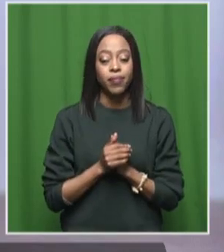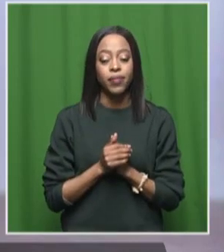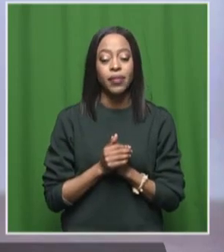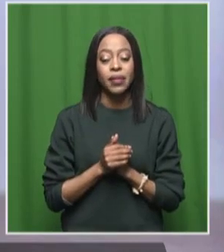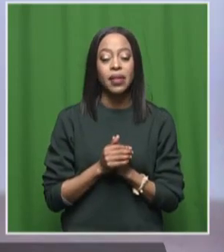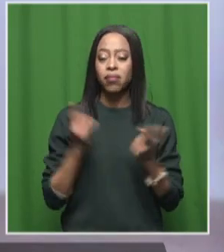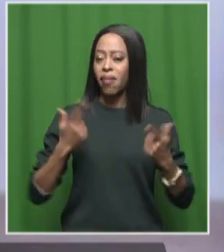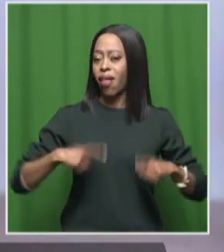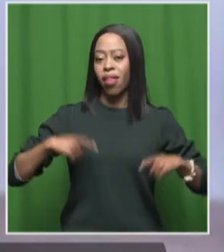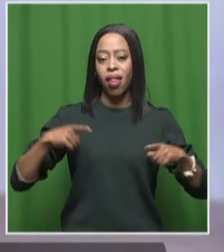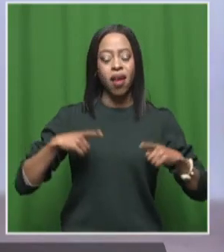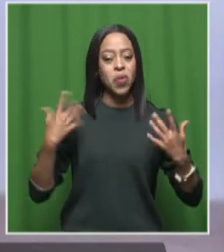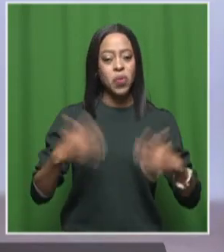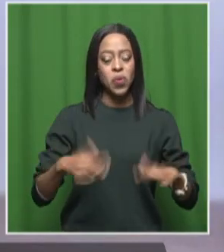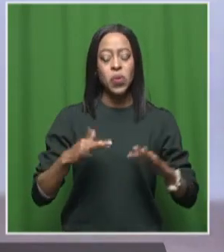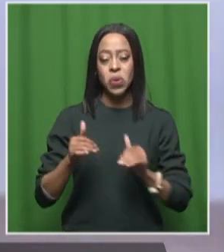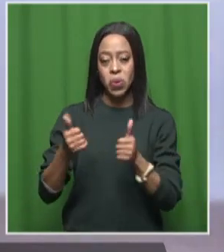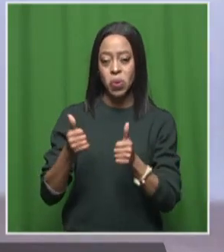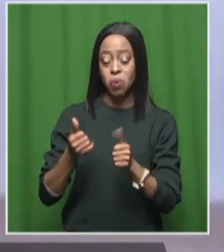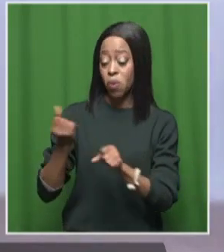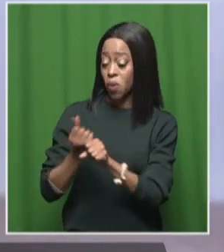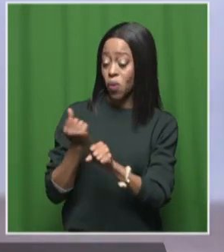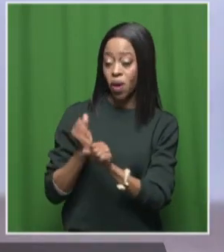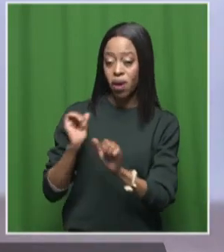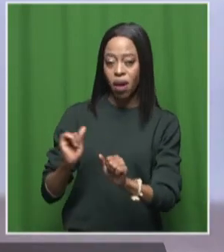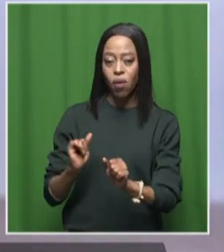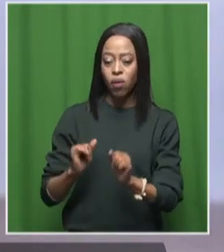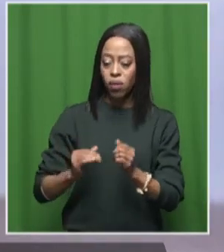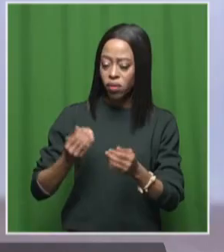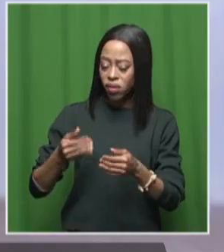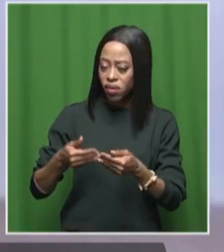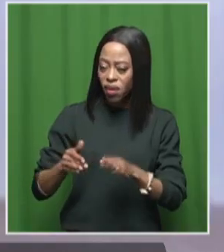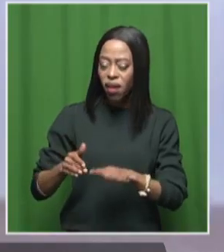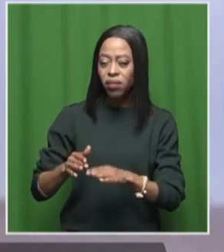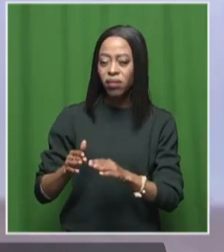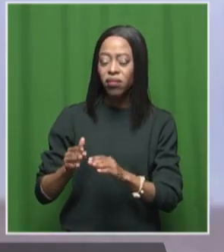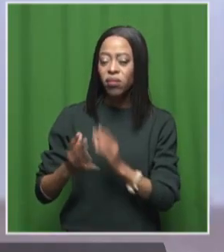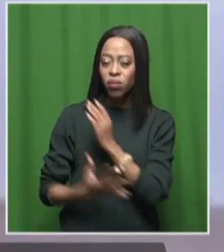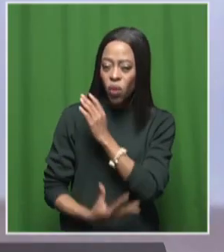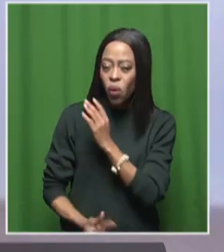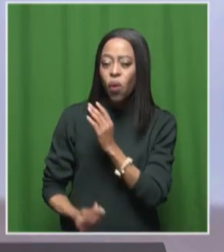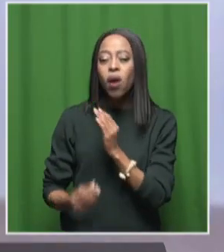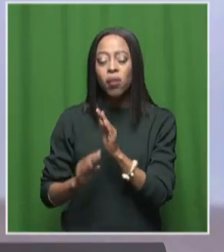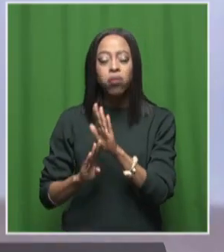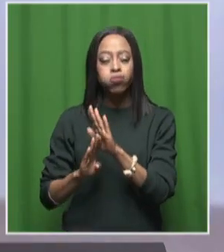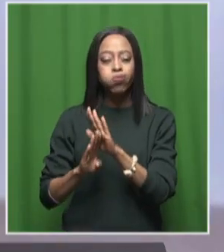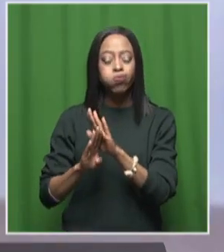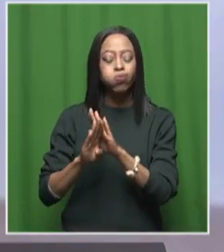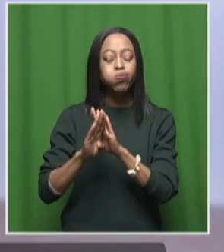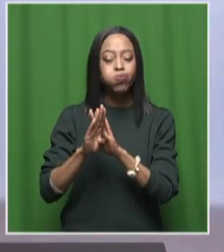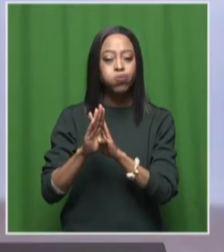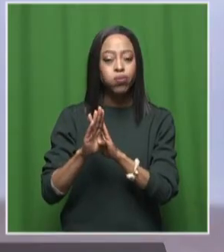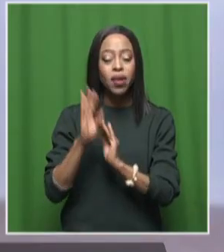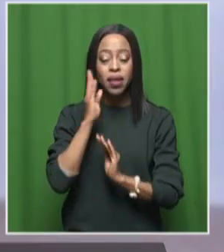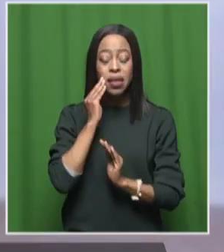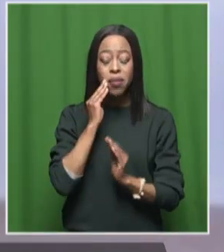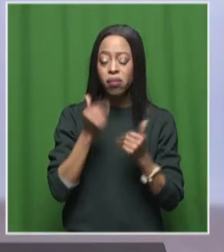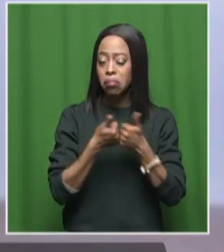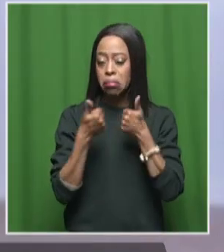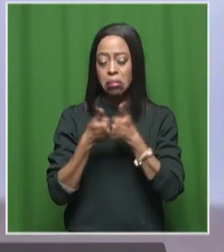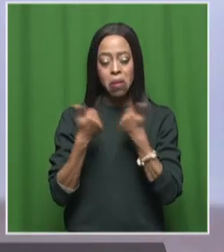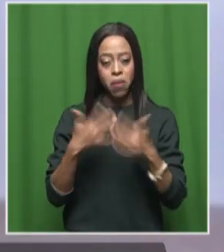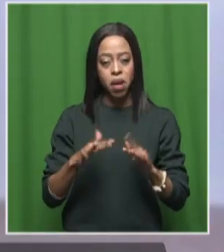life. His journey was that of humble beginnings and obscurity. He's never had it easy, but he believed